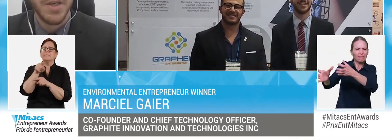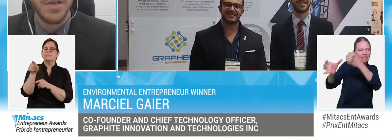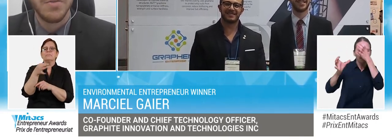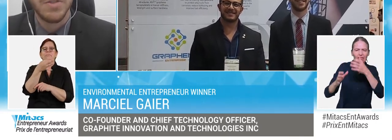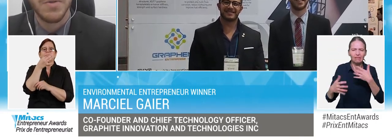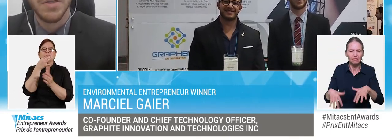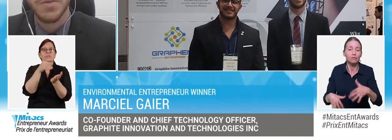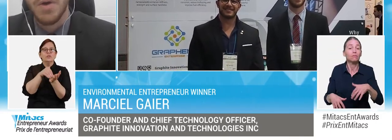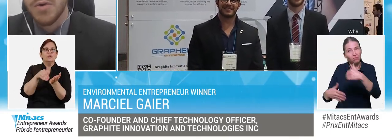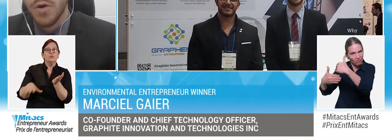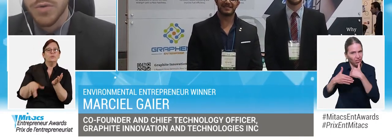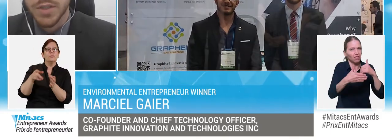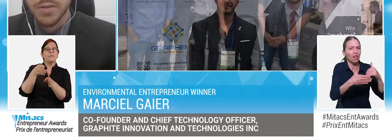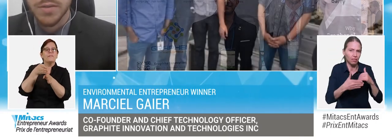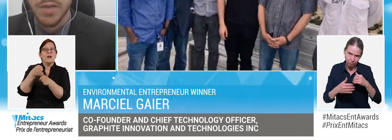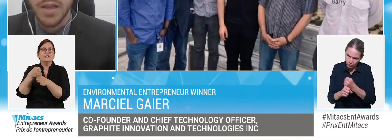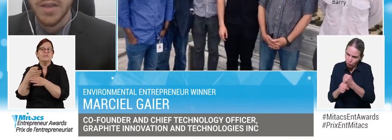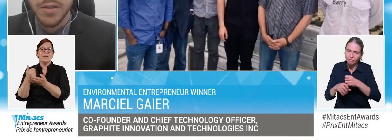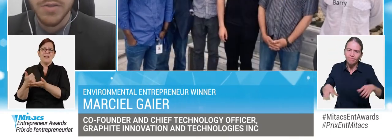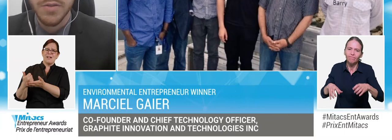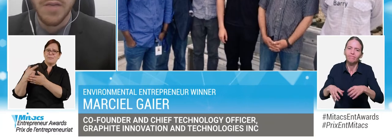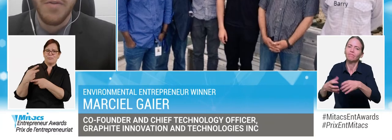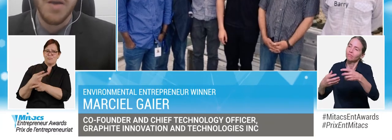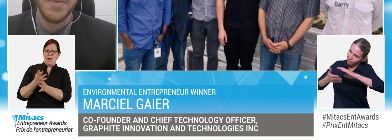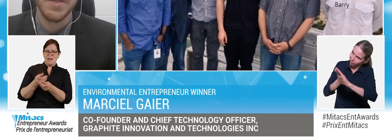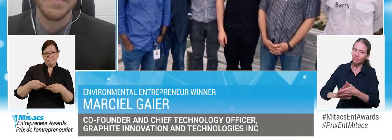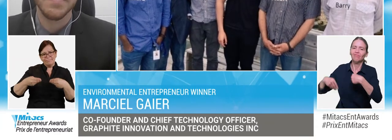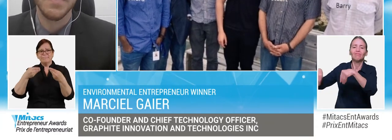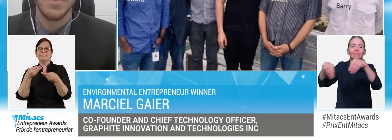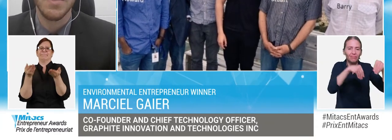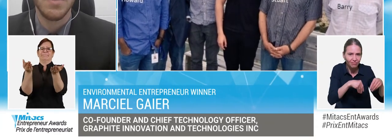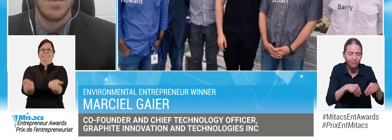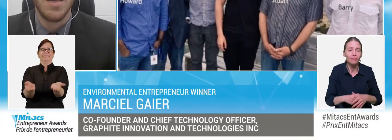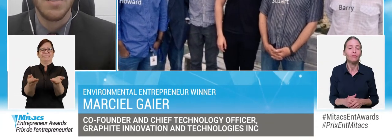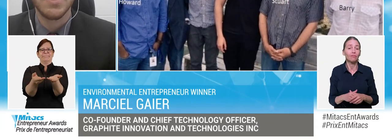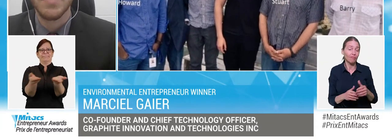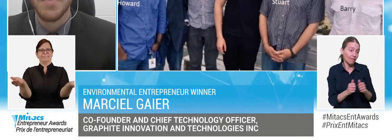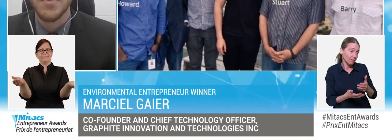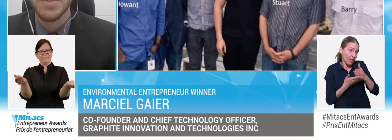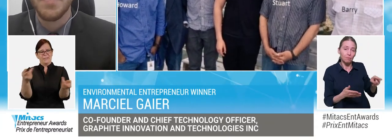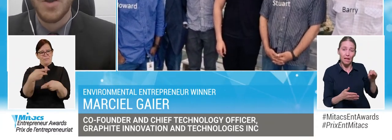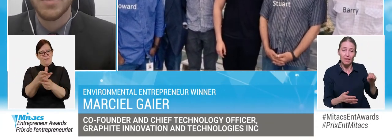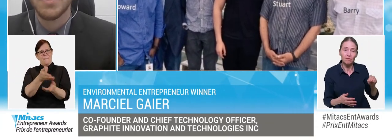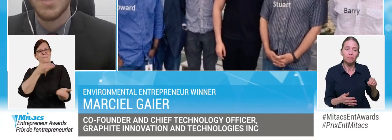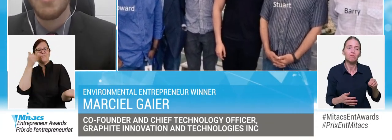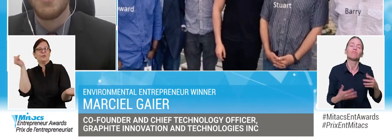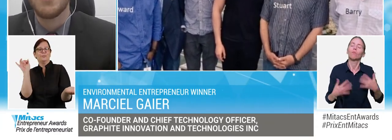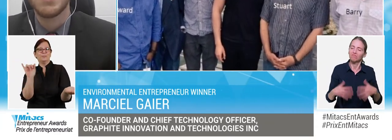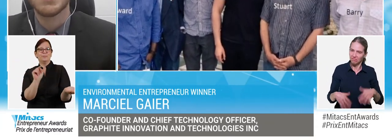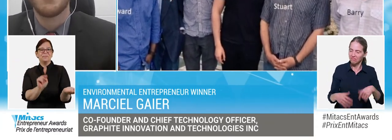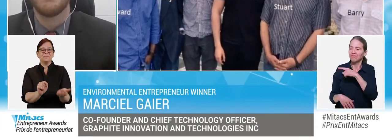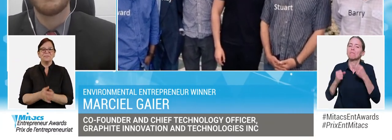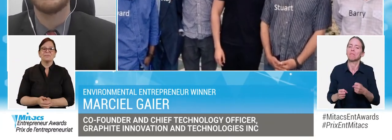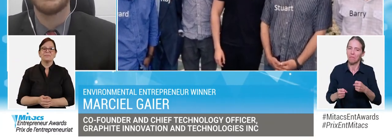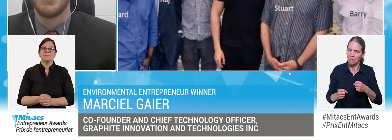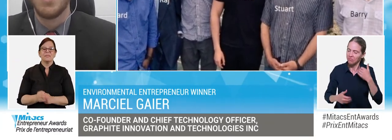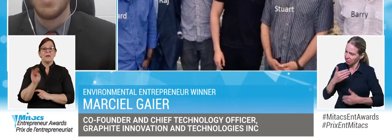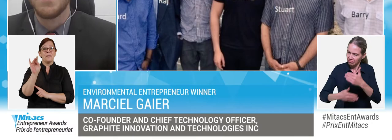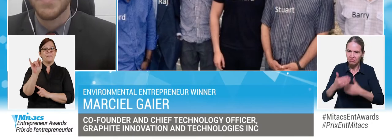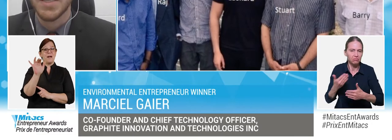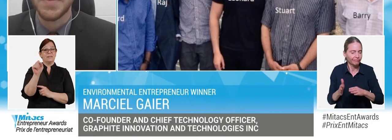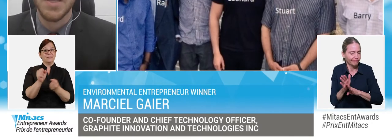the shipping industry into our oceans and into the environment. So the most important detail about this